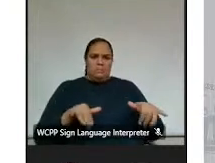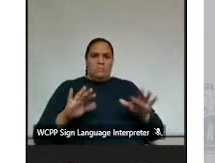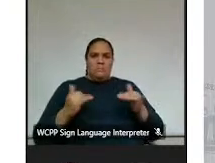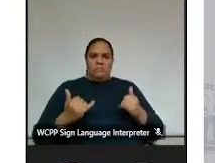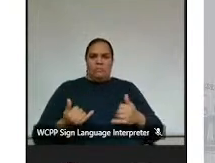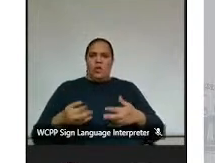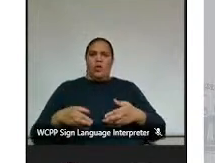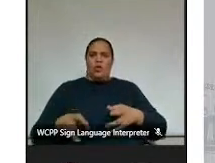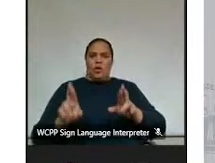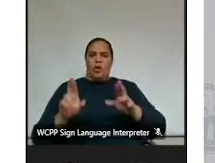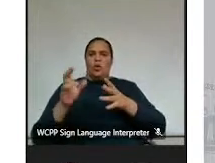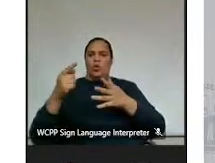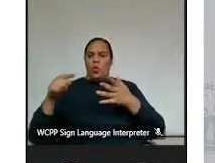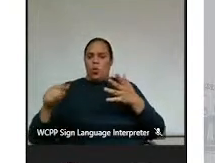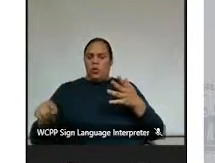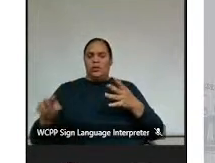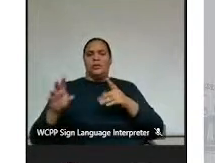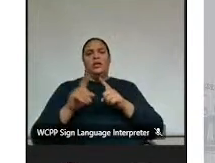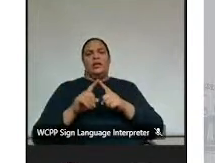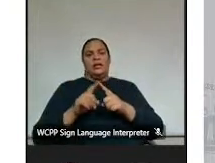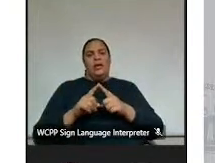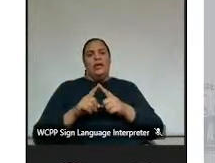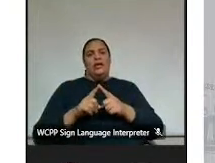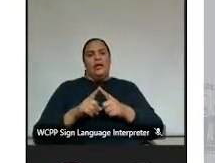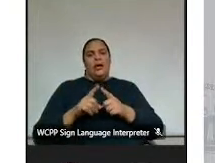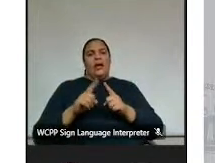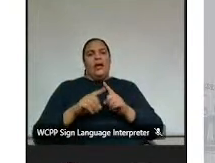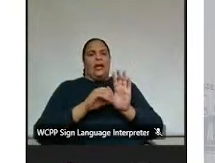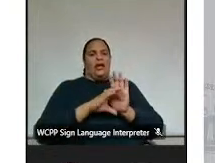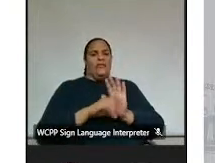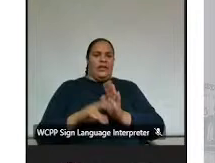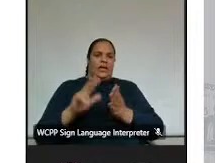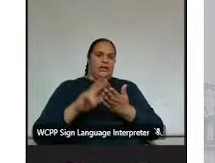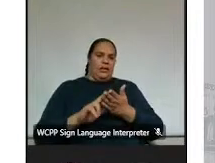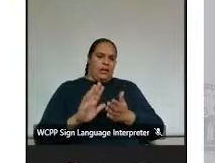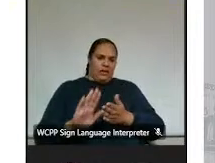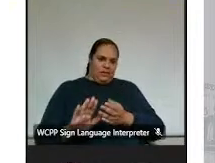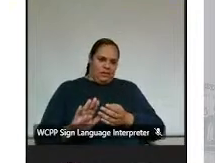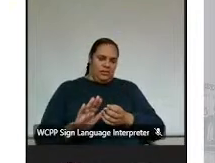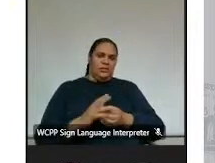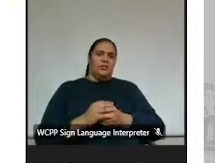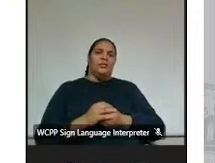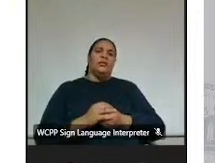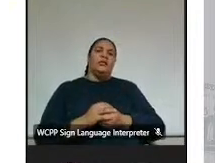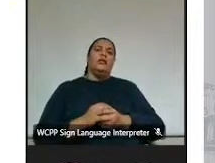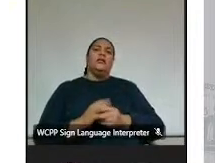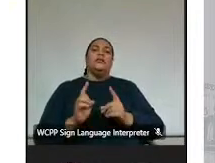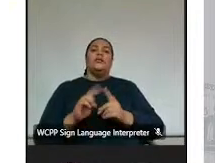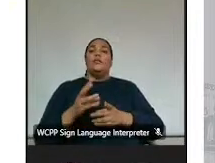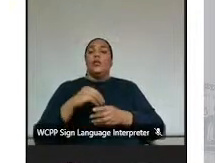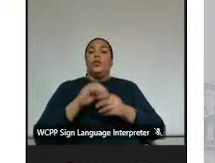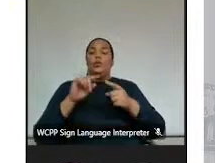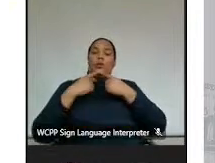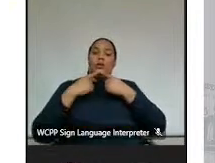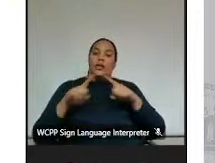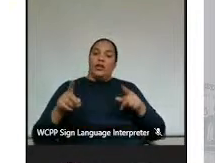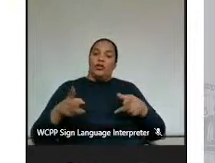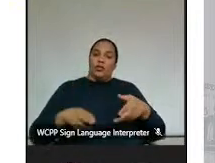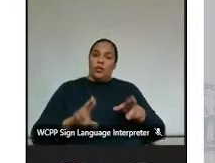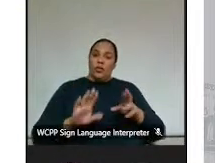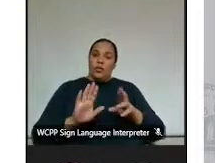road ordinance, as in the current road ordinance and the Advertising Act. They include the declaration of